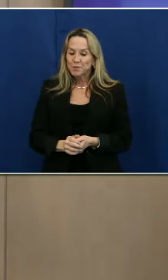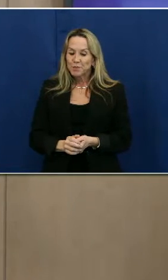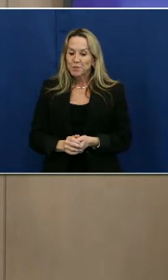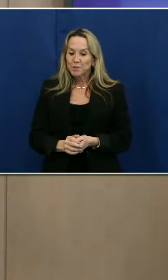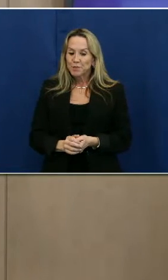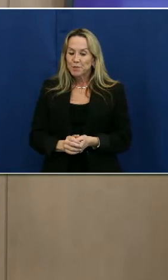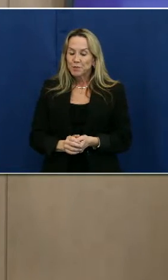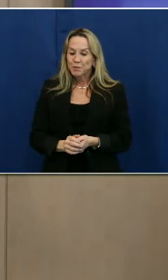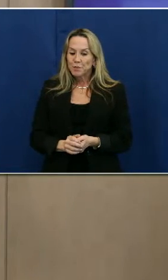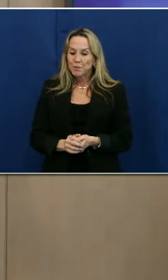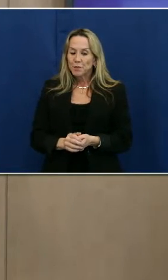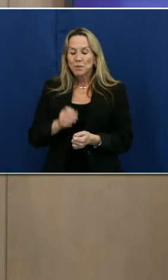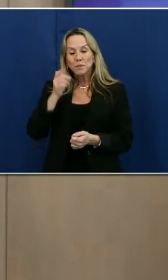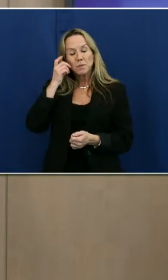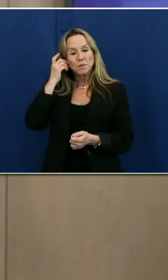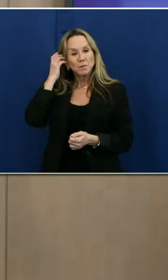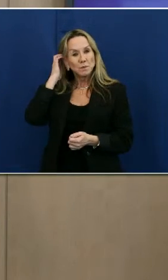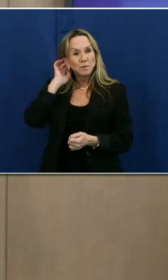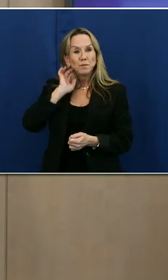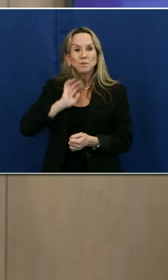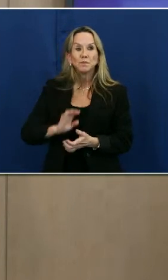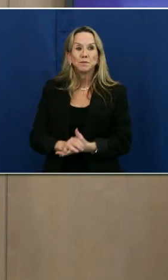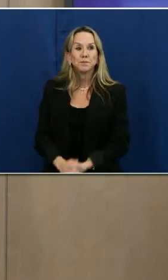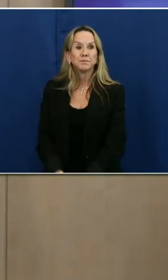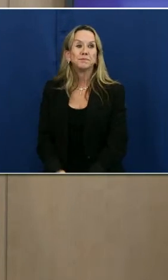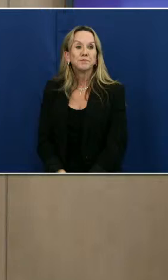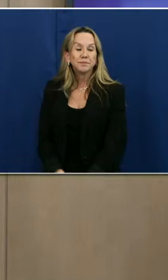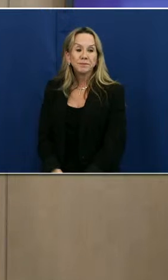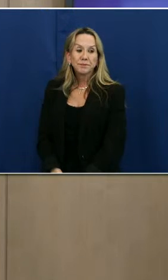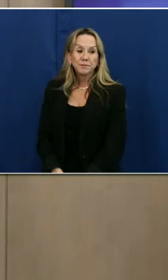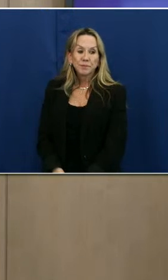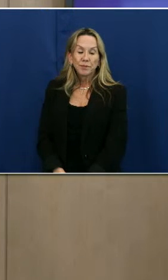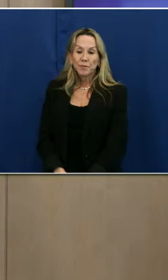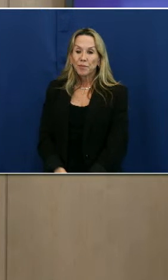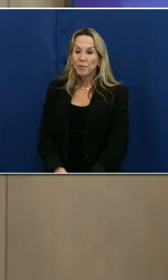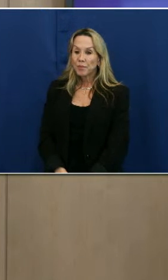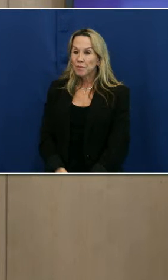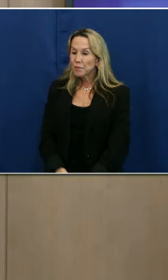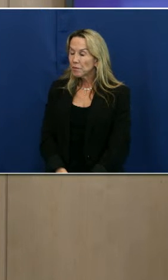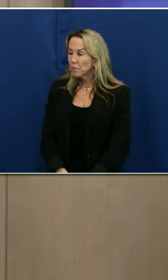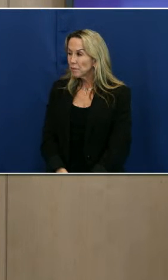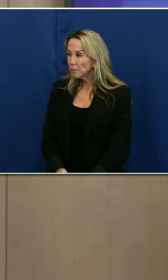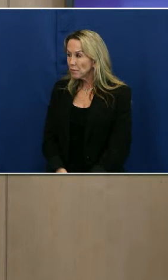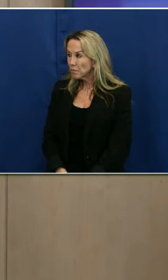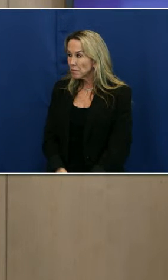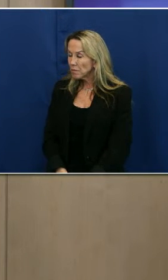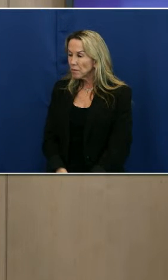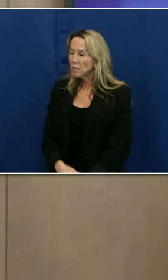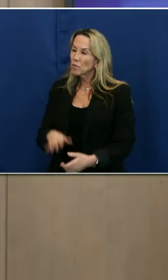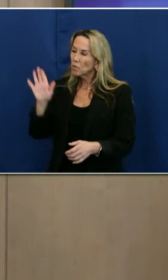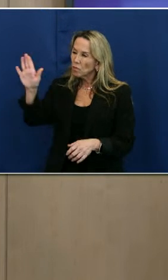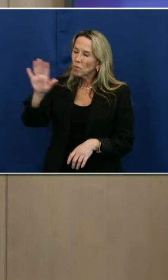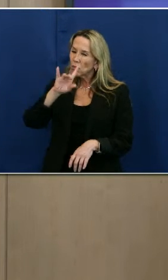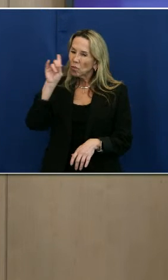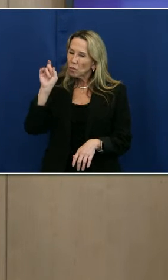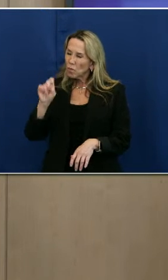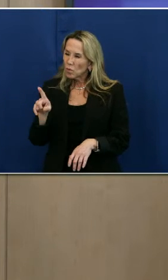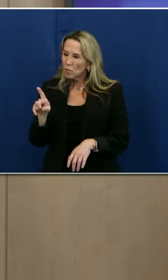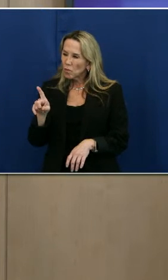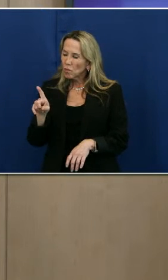to reopen more businesses and raise capacities in those businesses? So that question is a